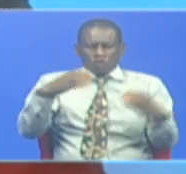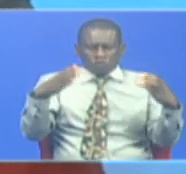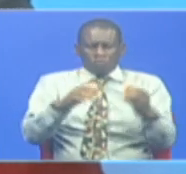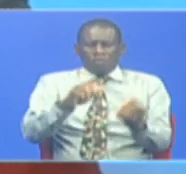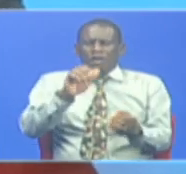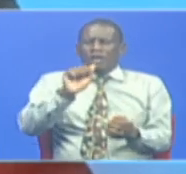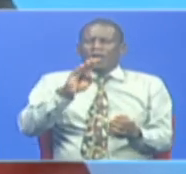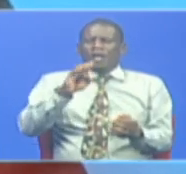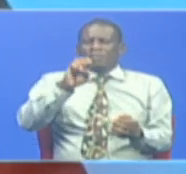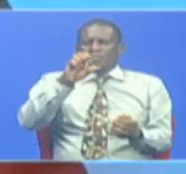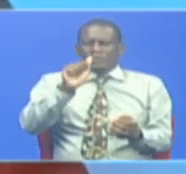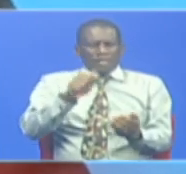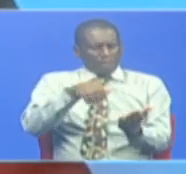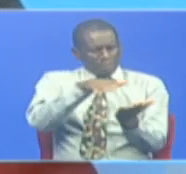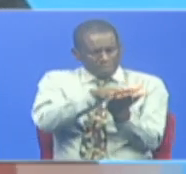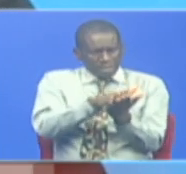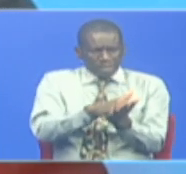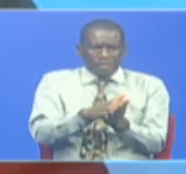PLC, and